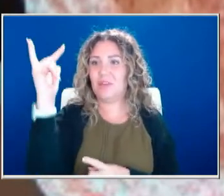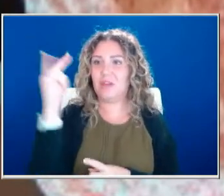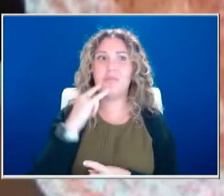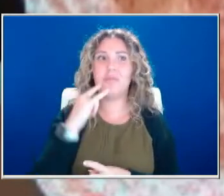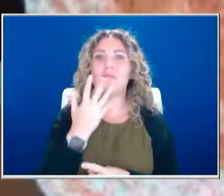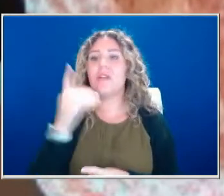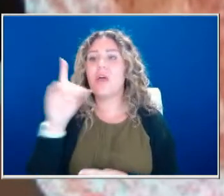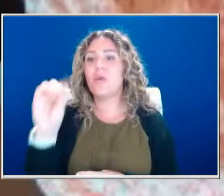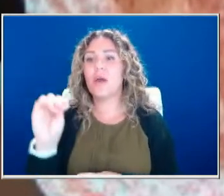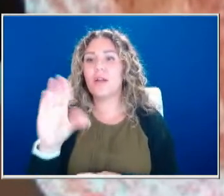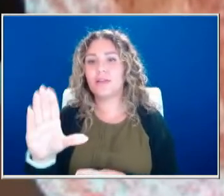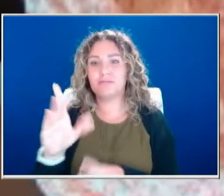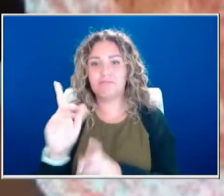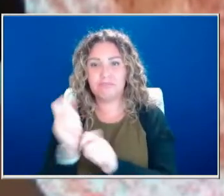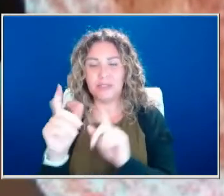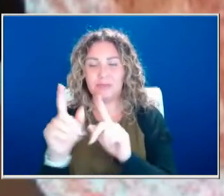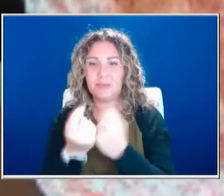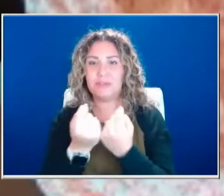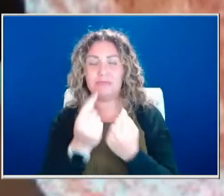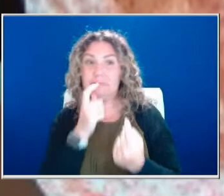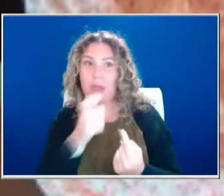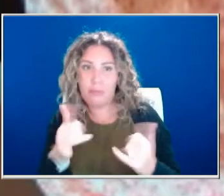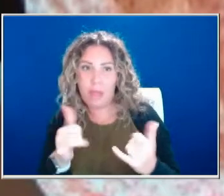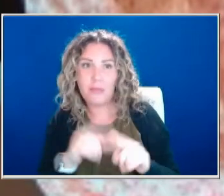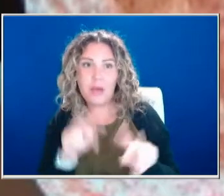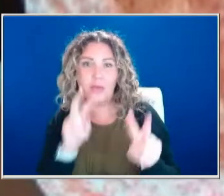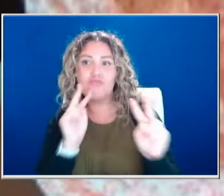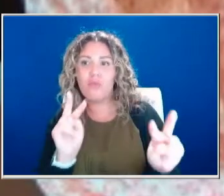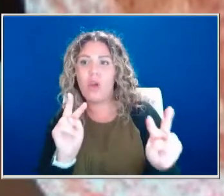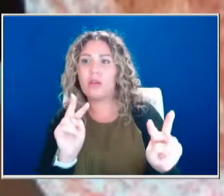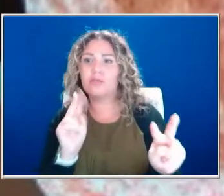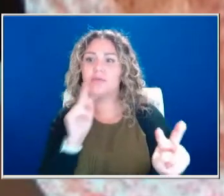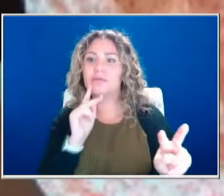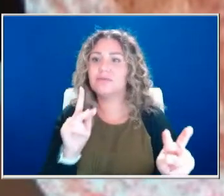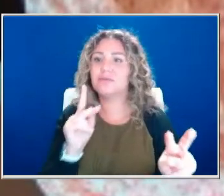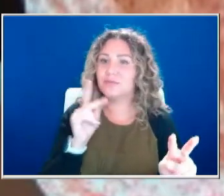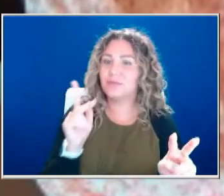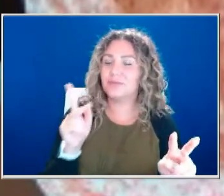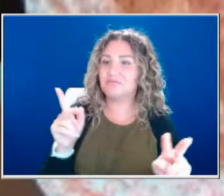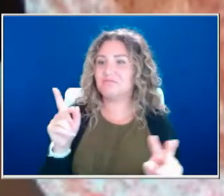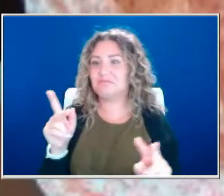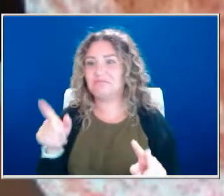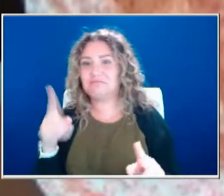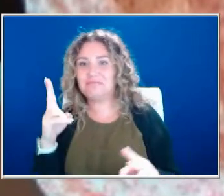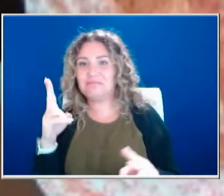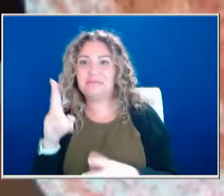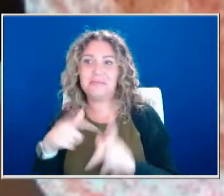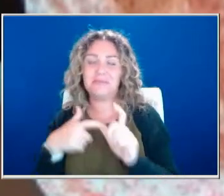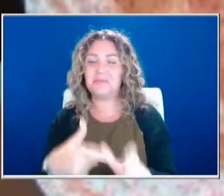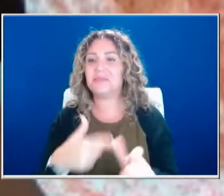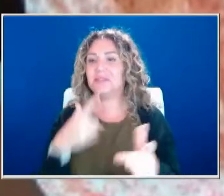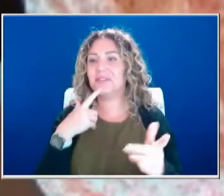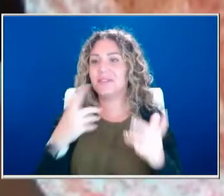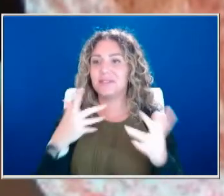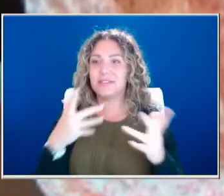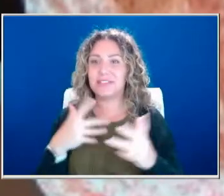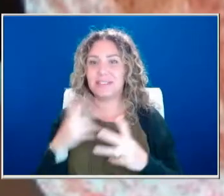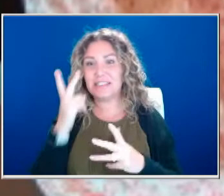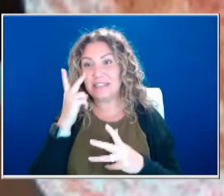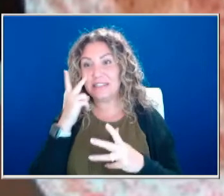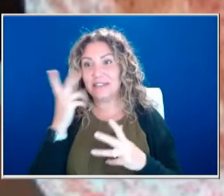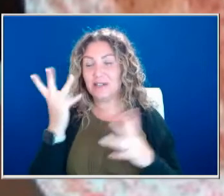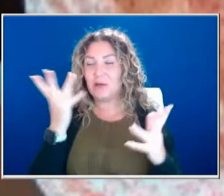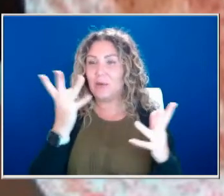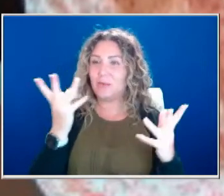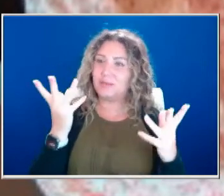team, we didn't play, but he watched. And one of the things we got to do is we took a ride up Pikes Peak just for a little bit to see what's up